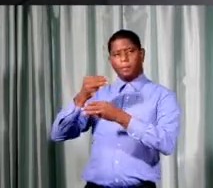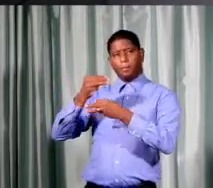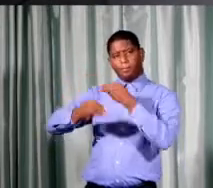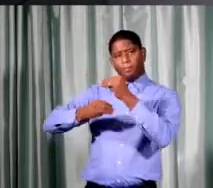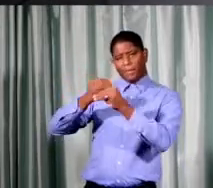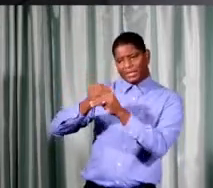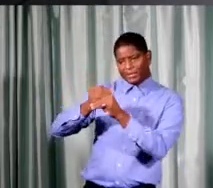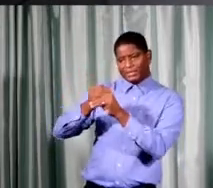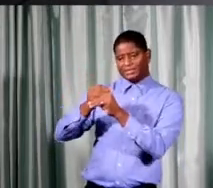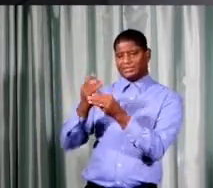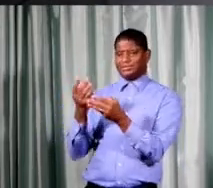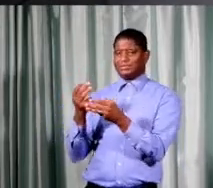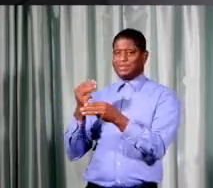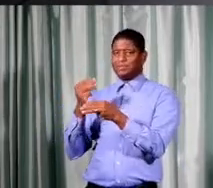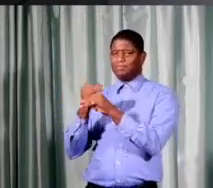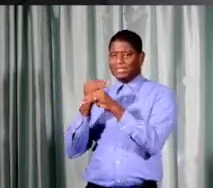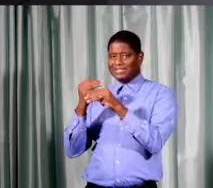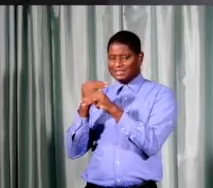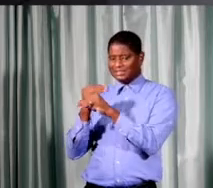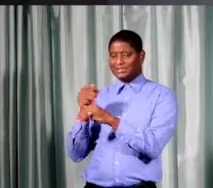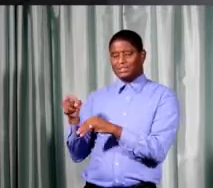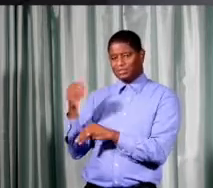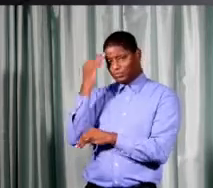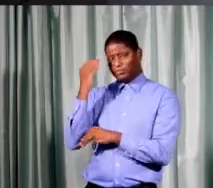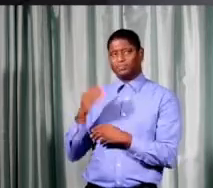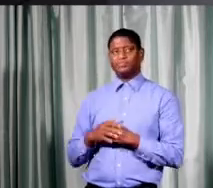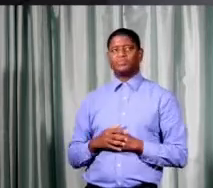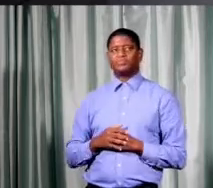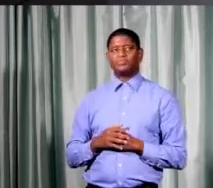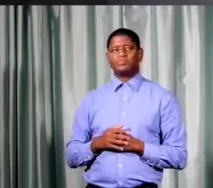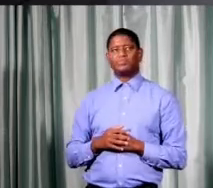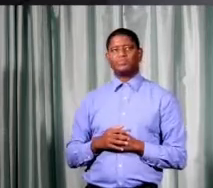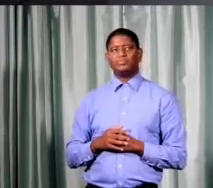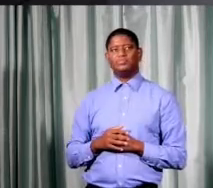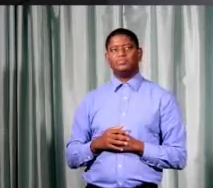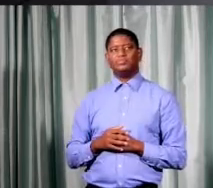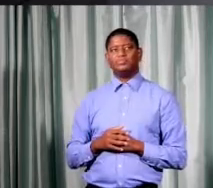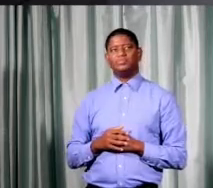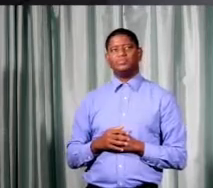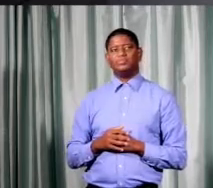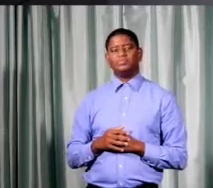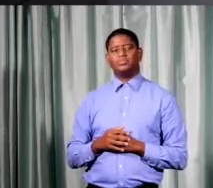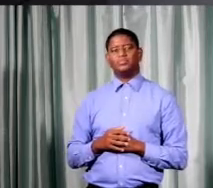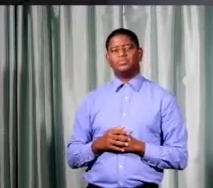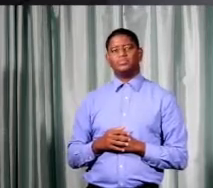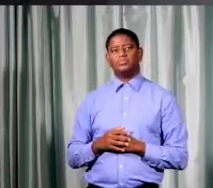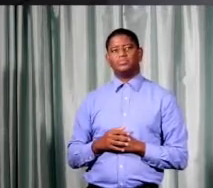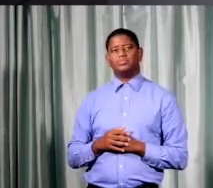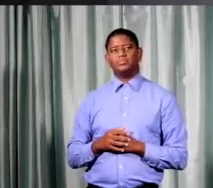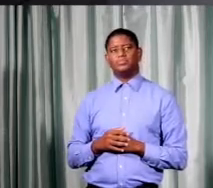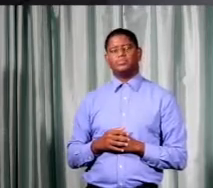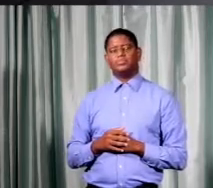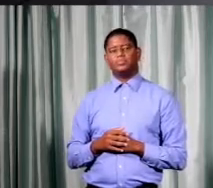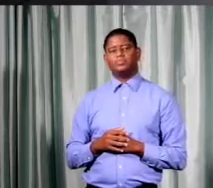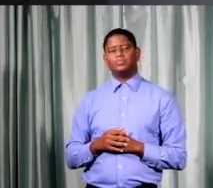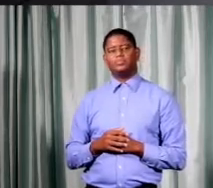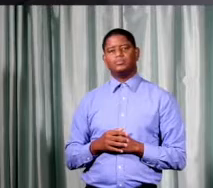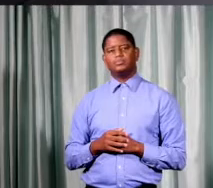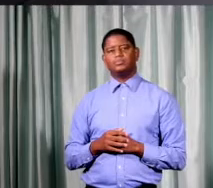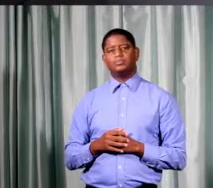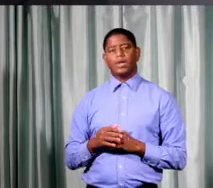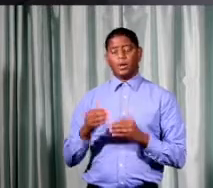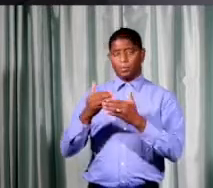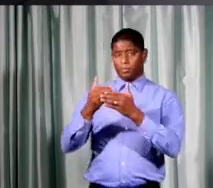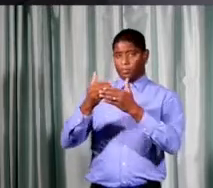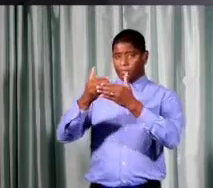the business doing. Before Lucas creation, to understand business performance,